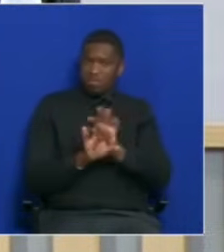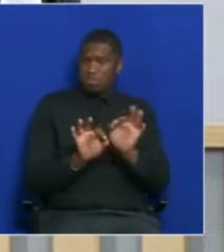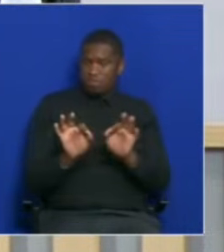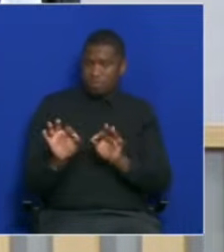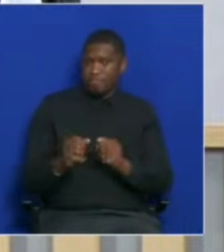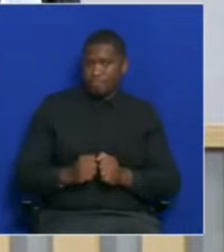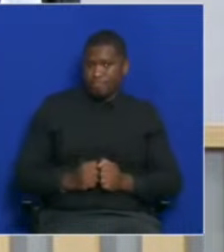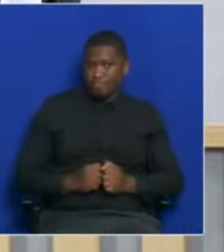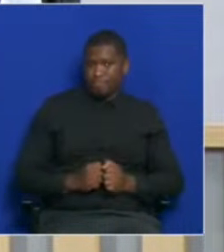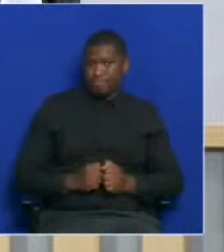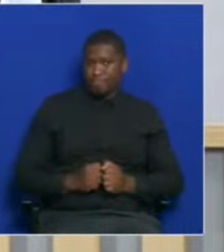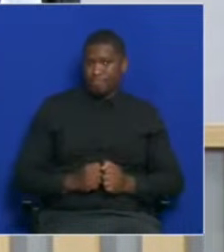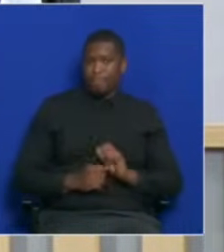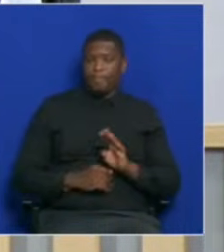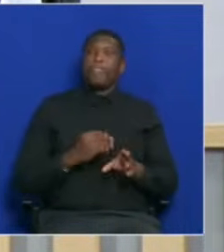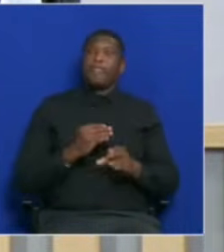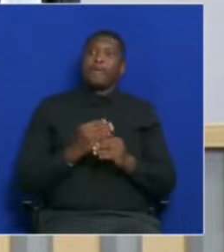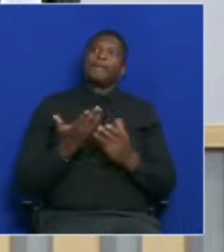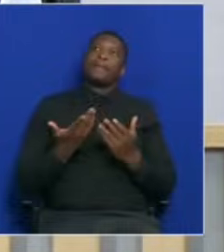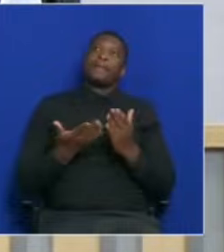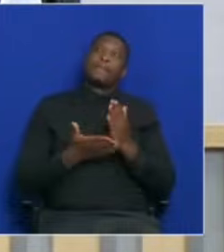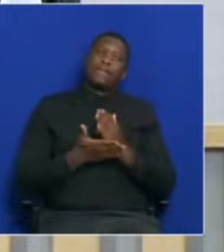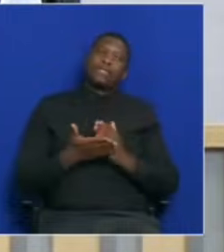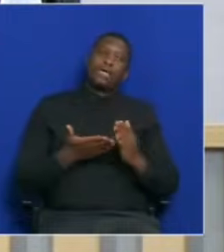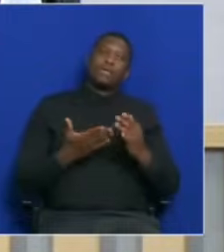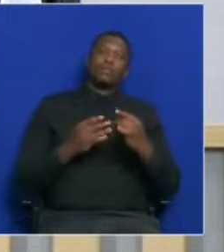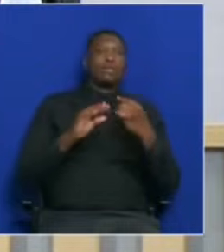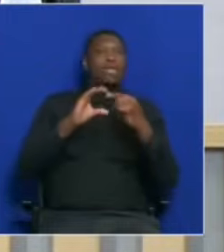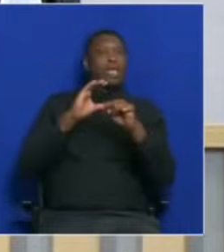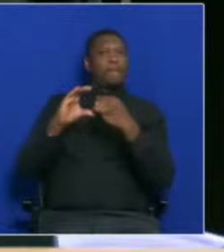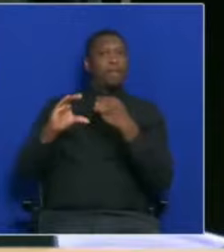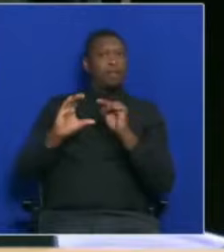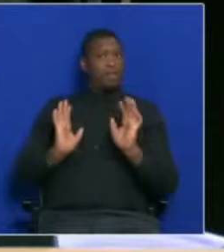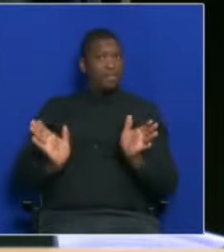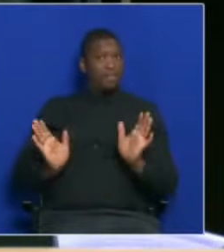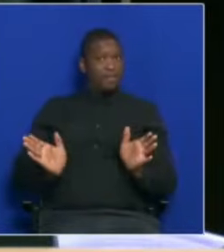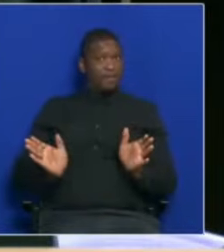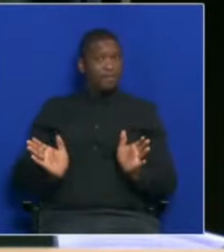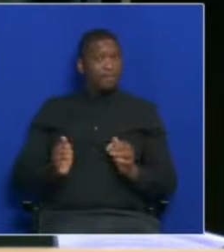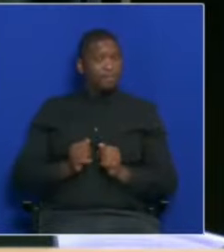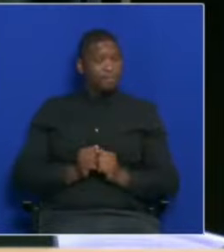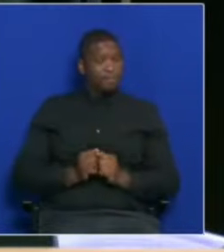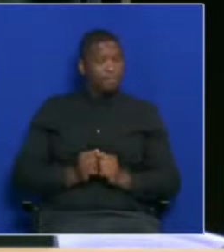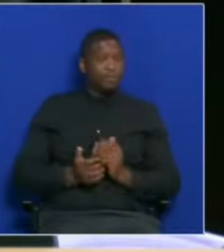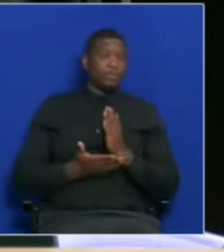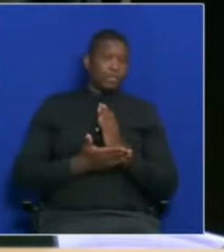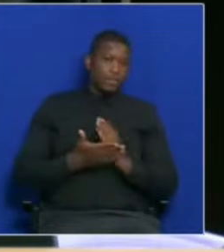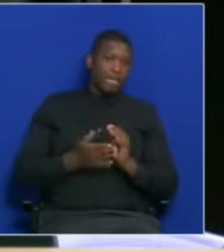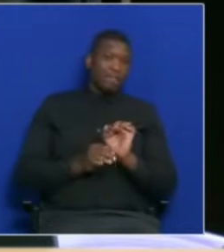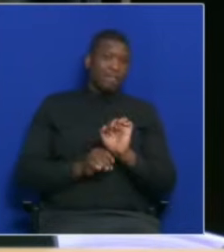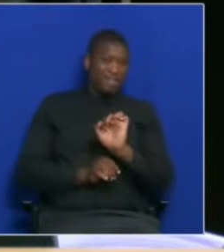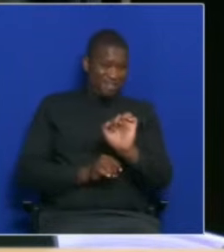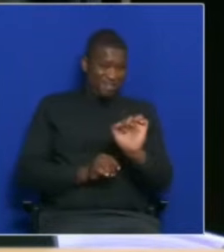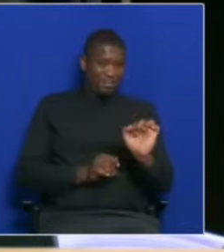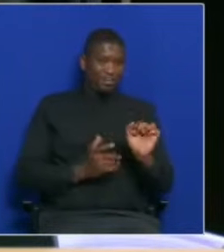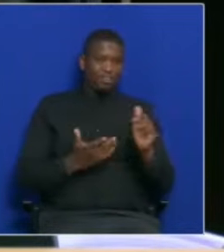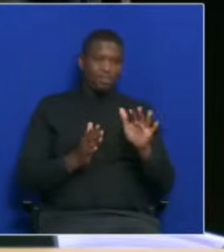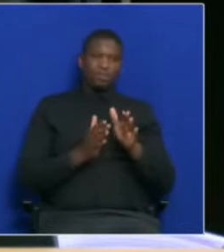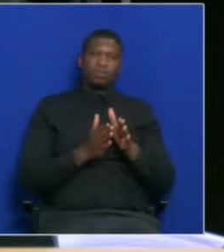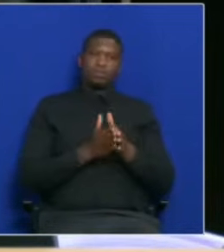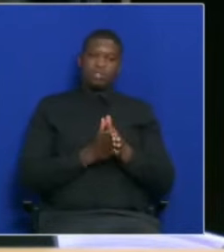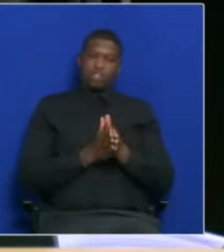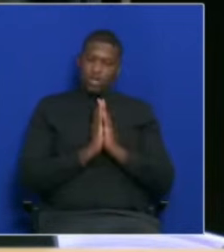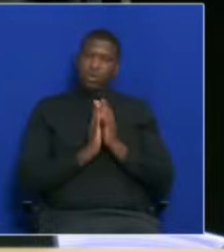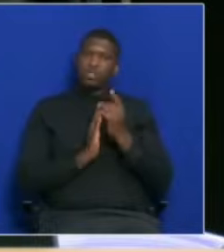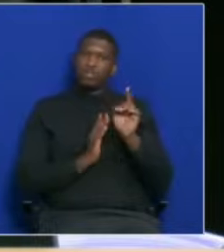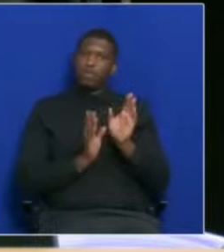And besides just emails being sent to you, some of these say there were requests for meetings. You yourself